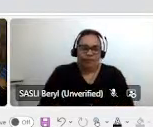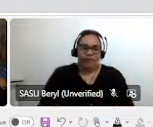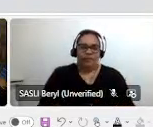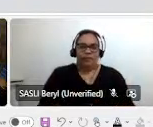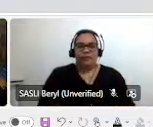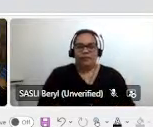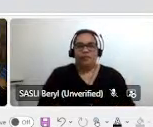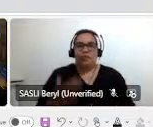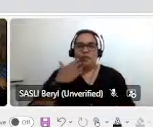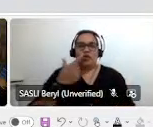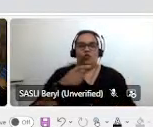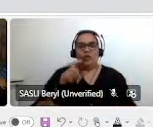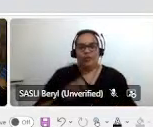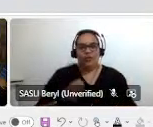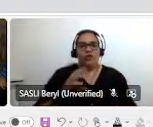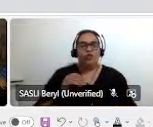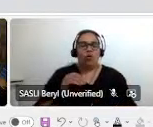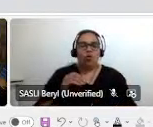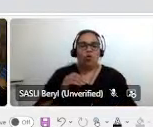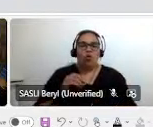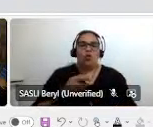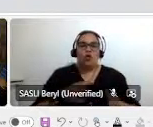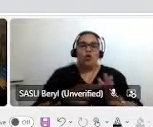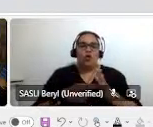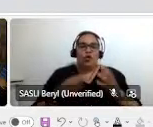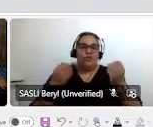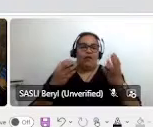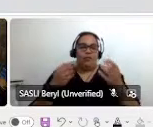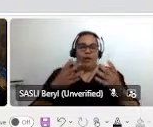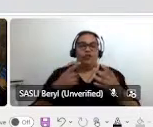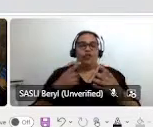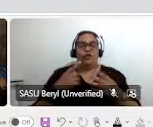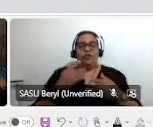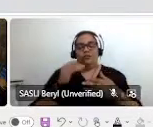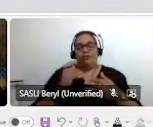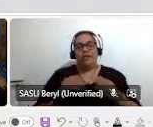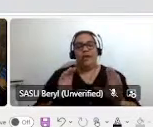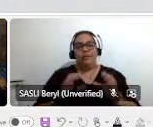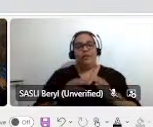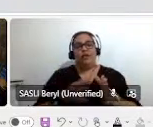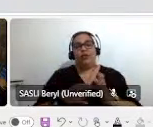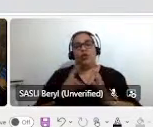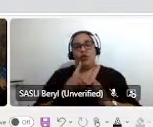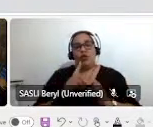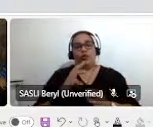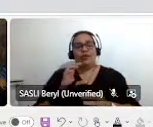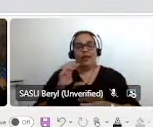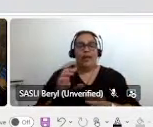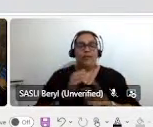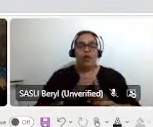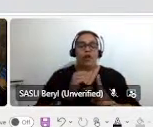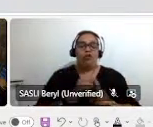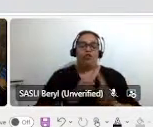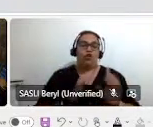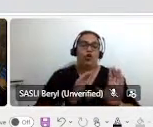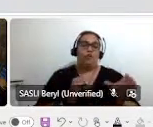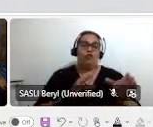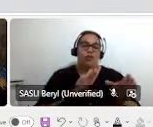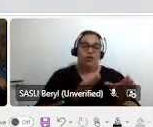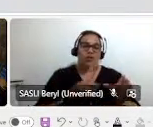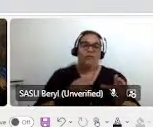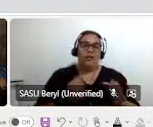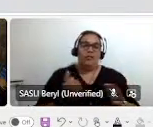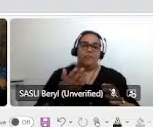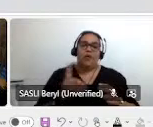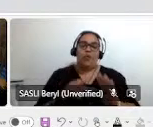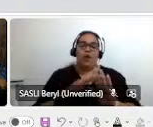Thank you, Chairperson. The request for information is as follows. The committee requests that the Western Cape Cultural Commission submits